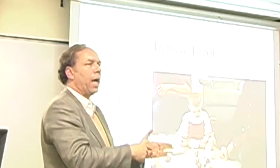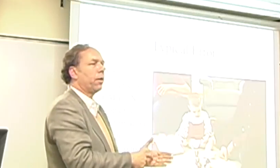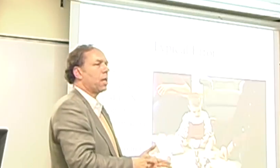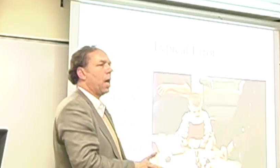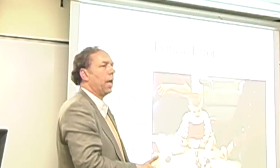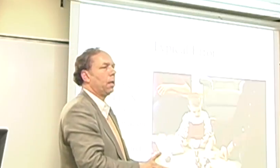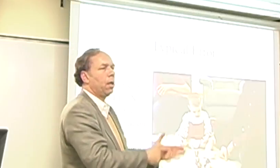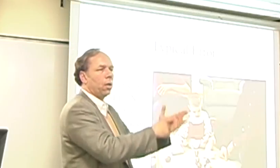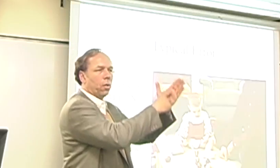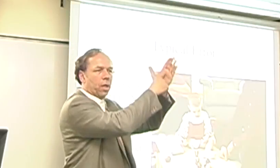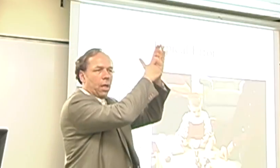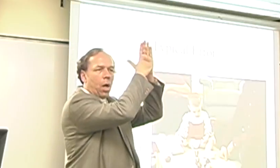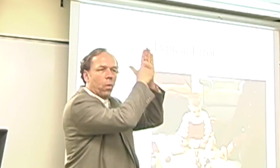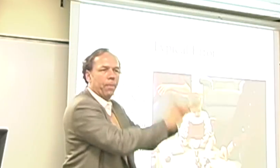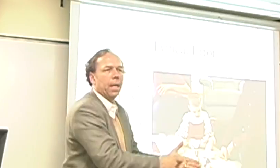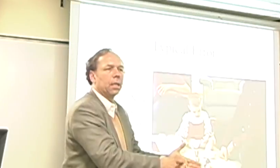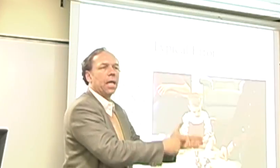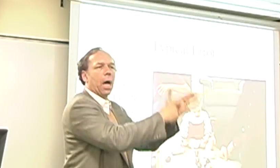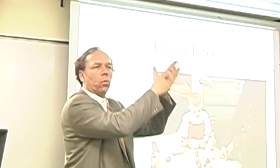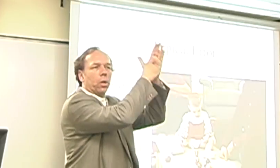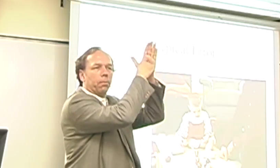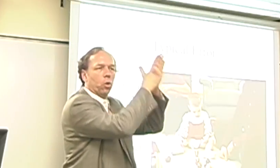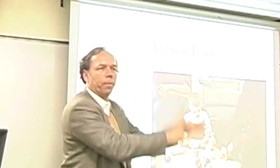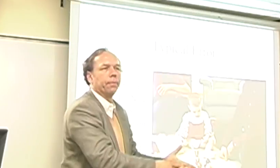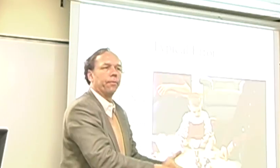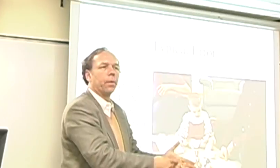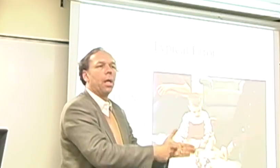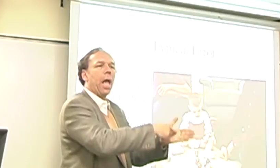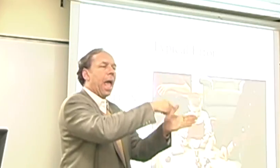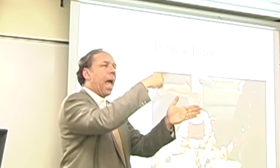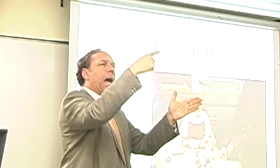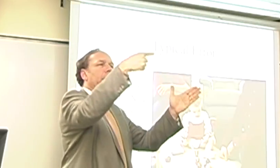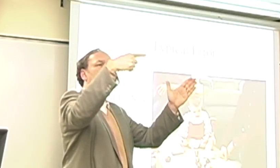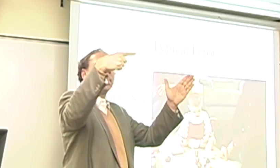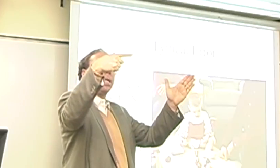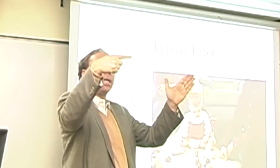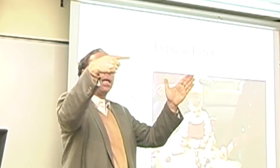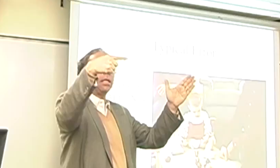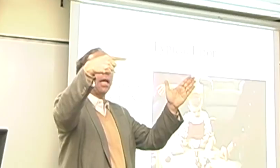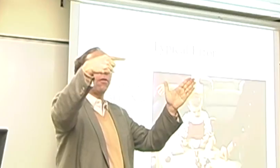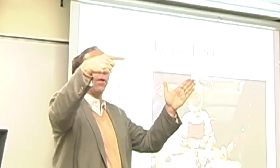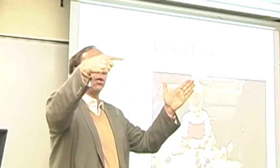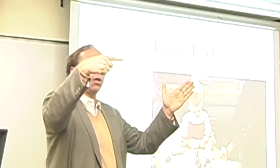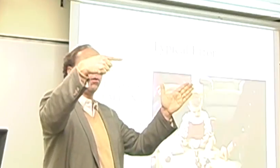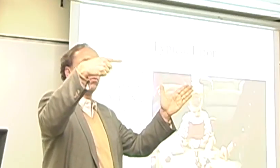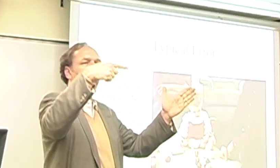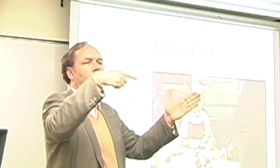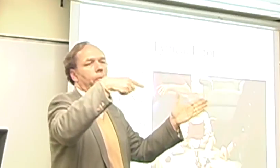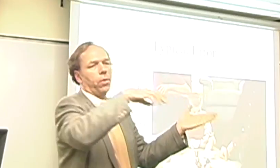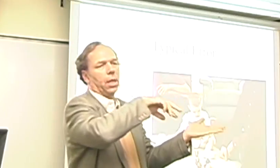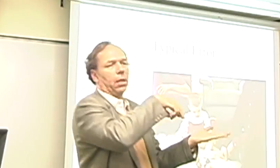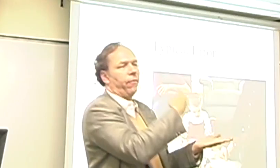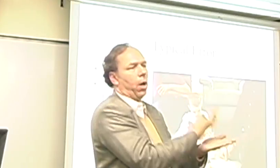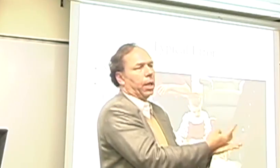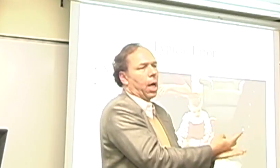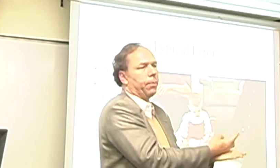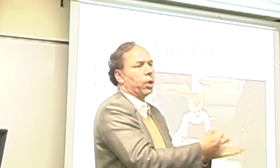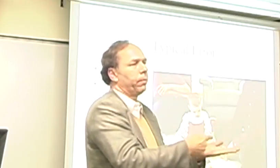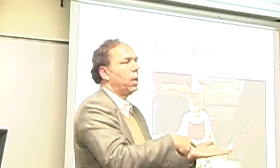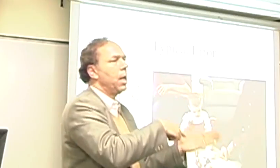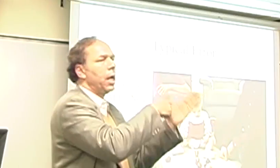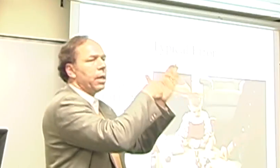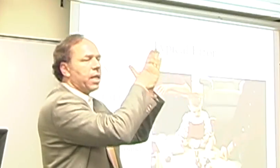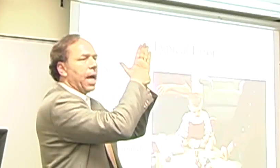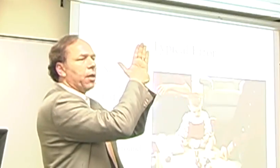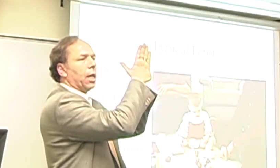In the child sign, you see a repeated downward movement. And the index finger, representing the falling